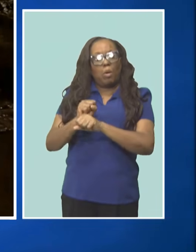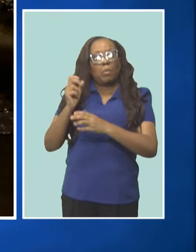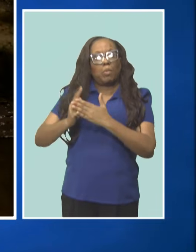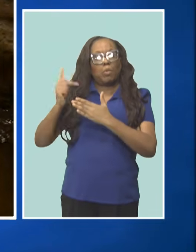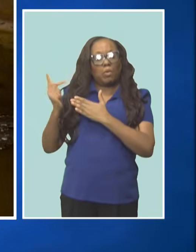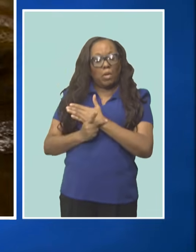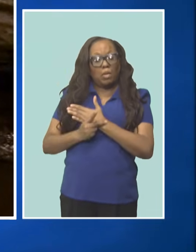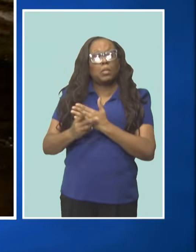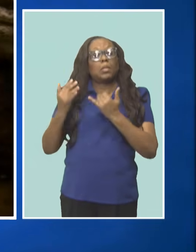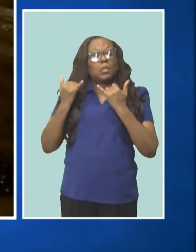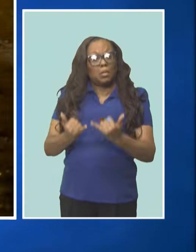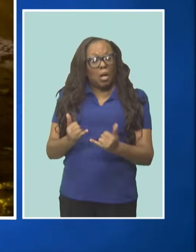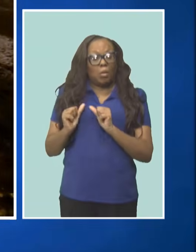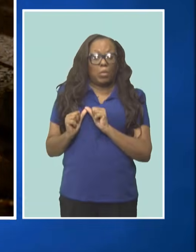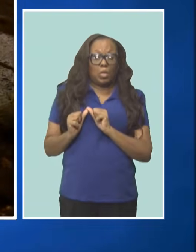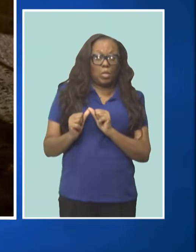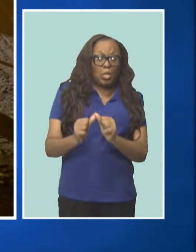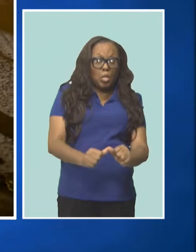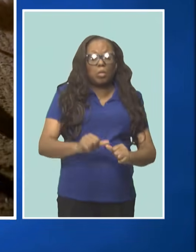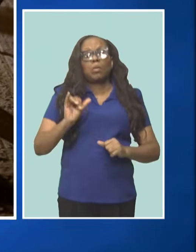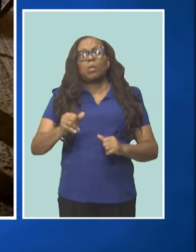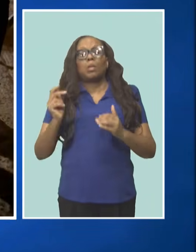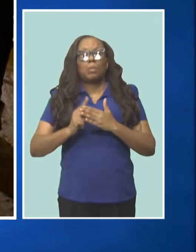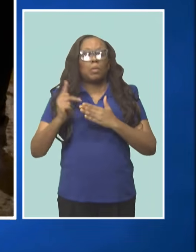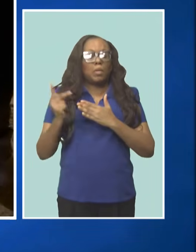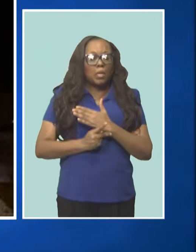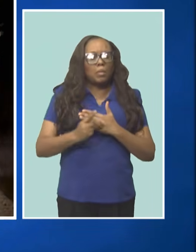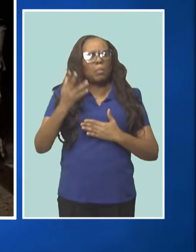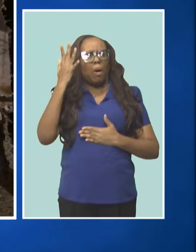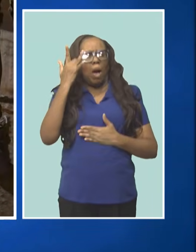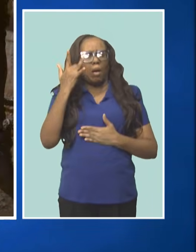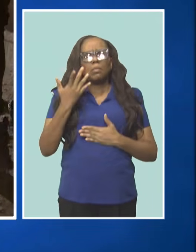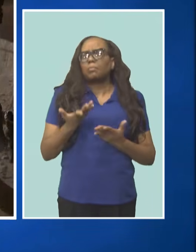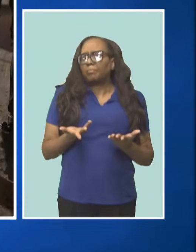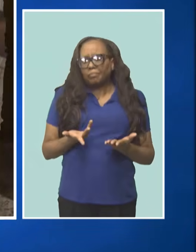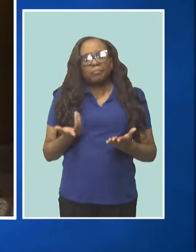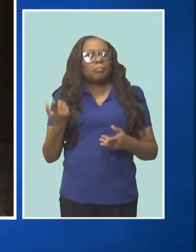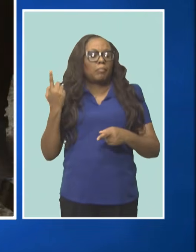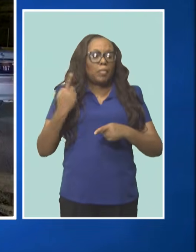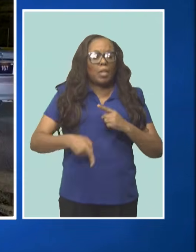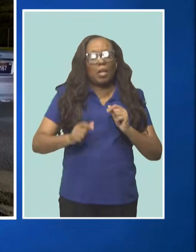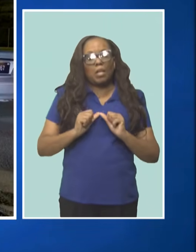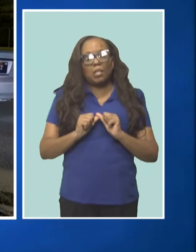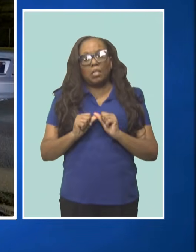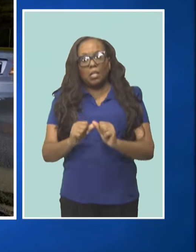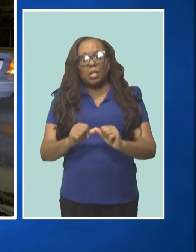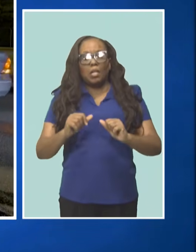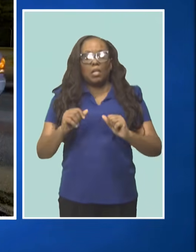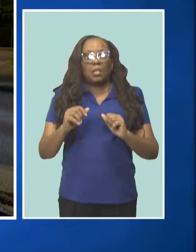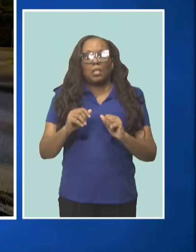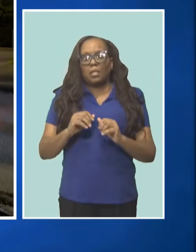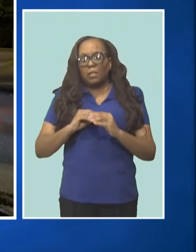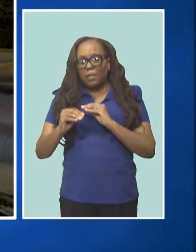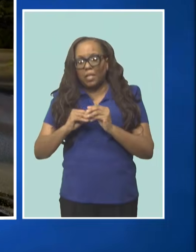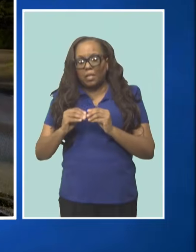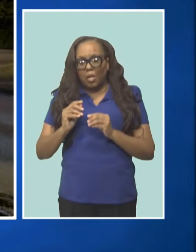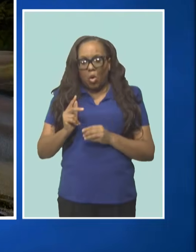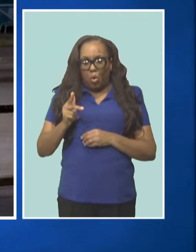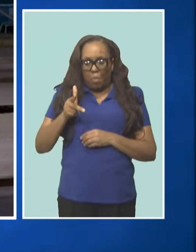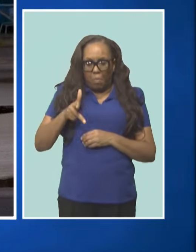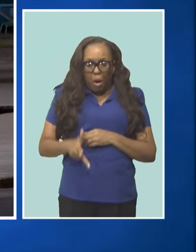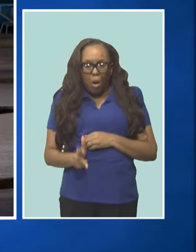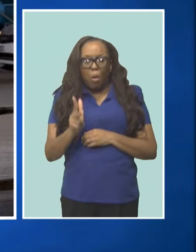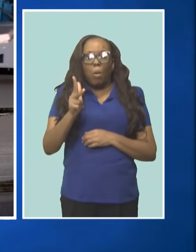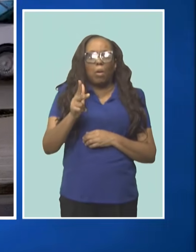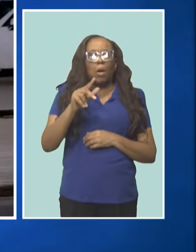really a continuation of that, because we recognize that we cannot continue to keep, fixing potholes along the highways. When